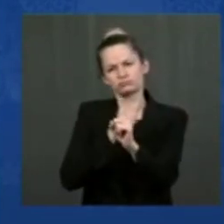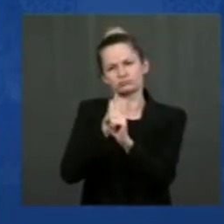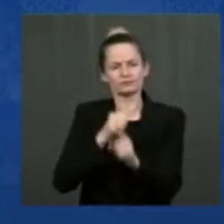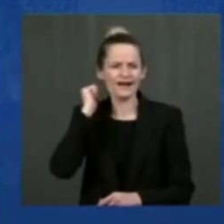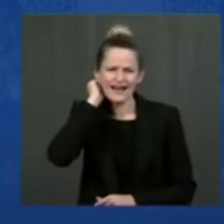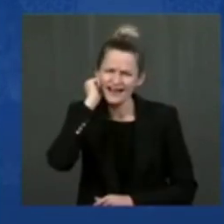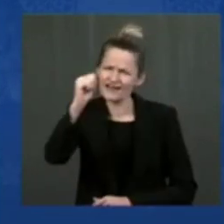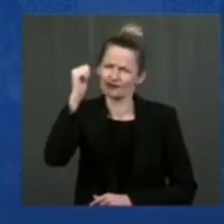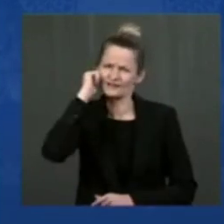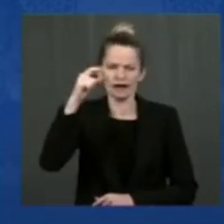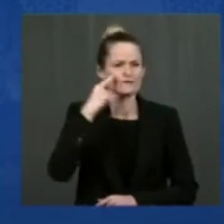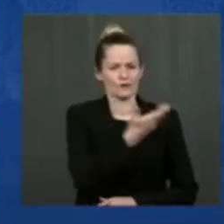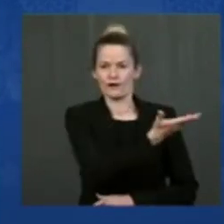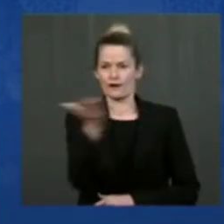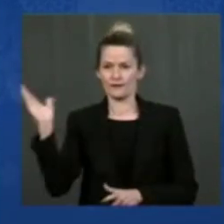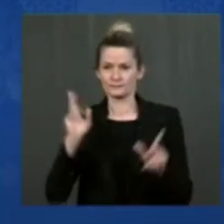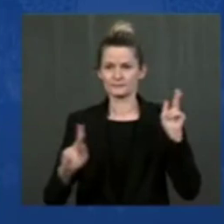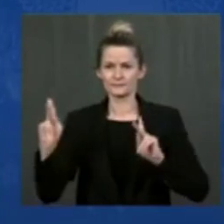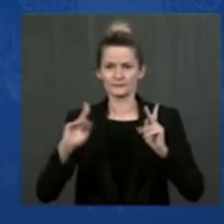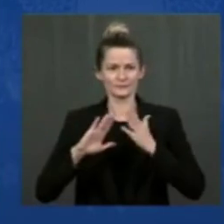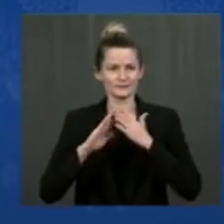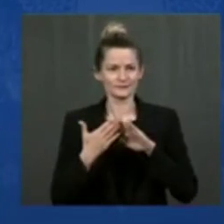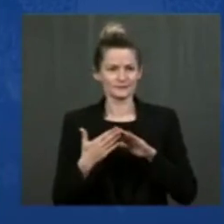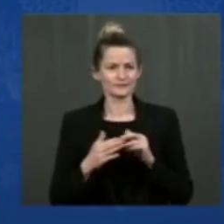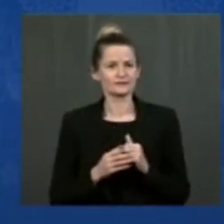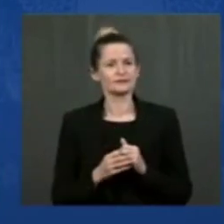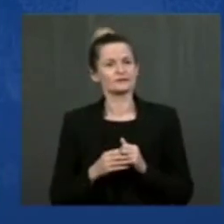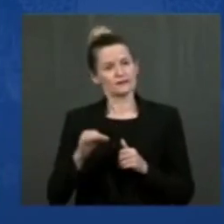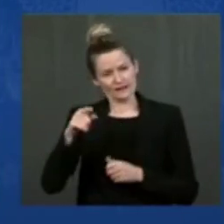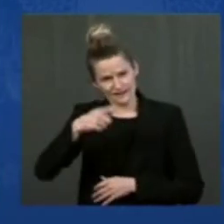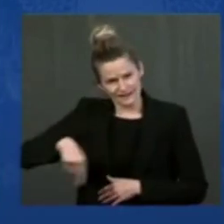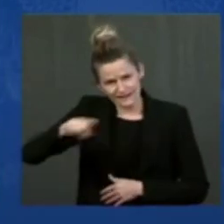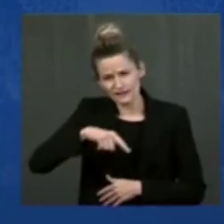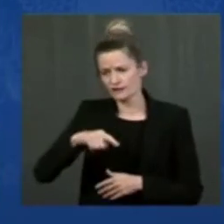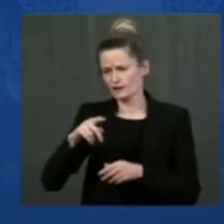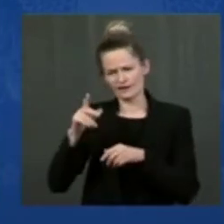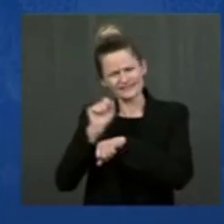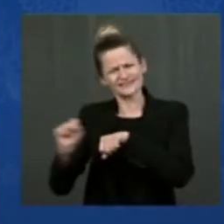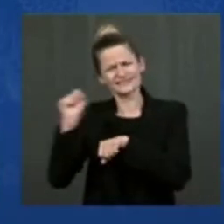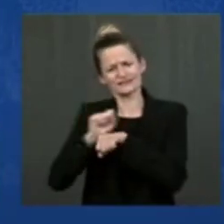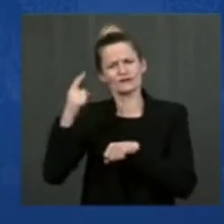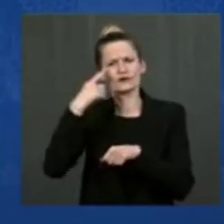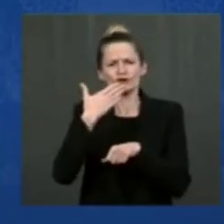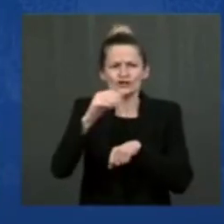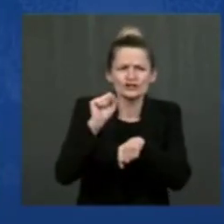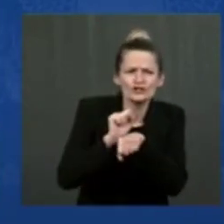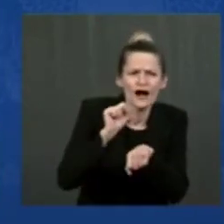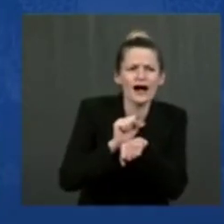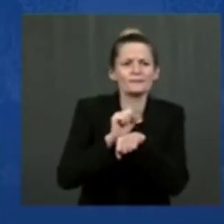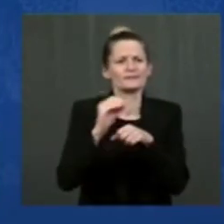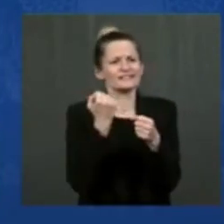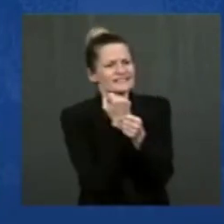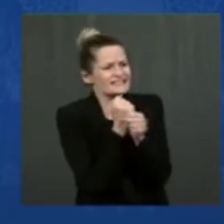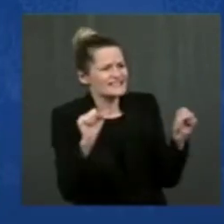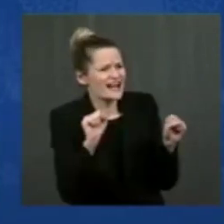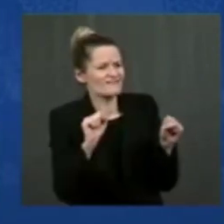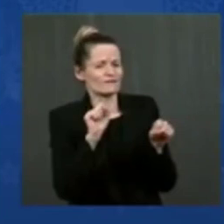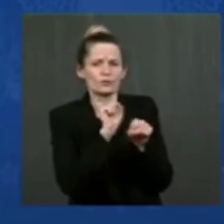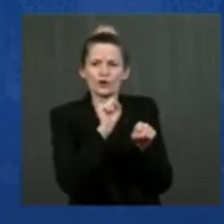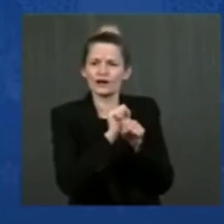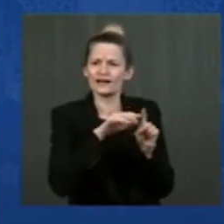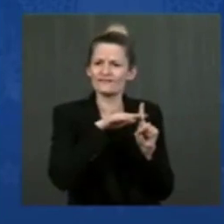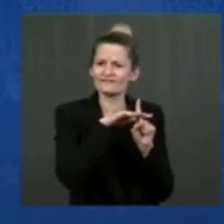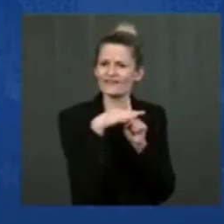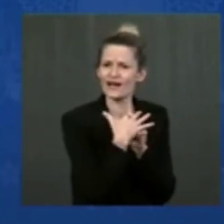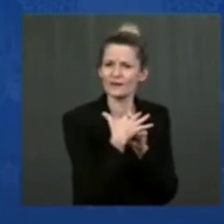fight for good jobs, for better wages and safe working conditions every single day, for affordable child care and elder care, for job